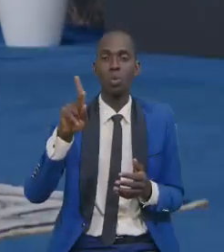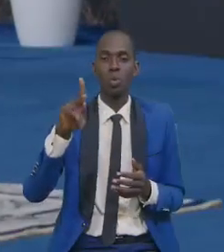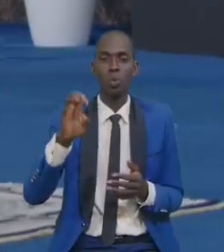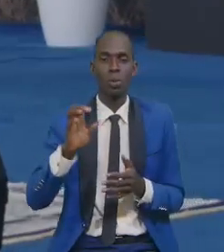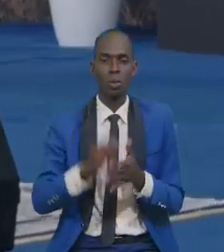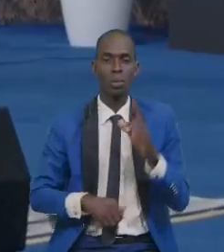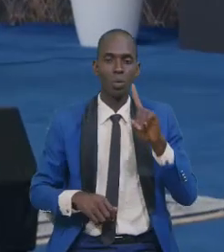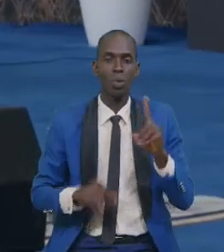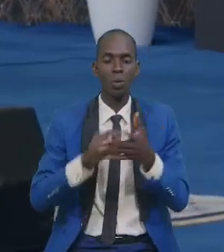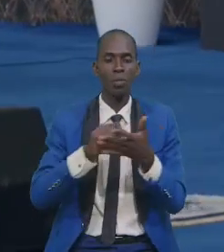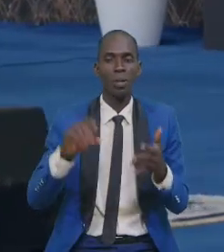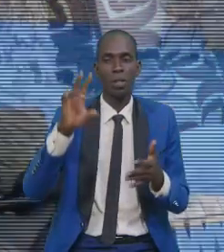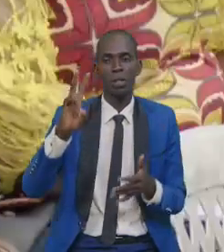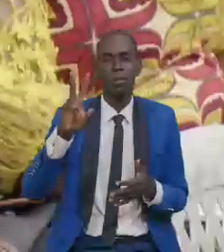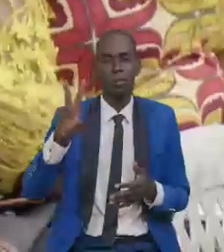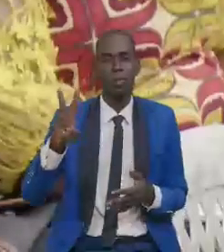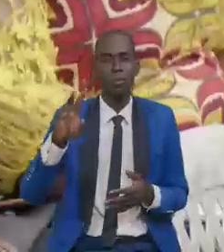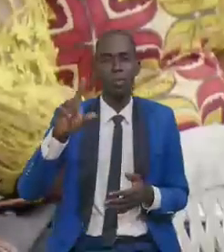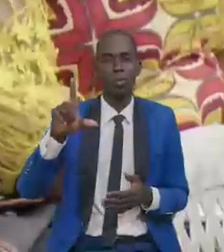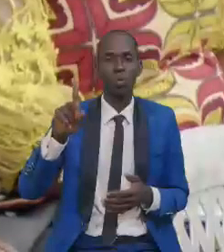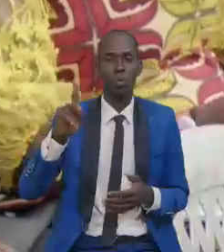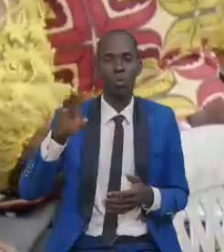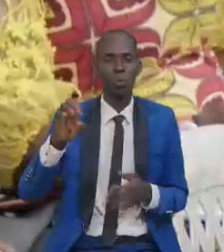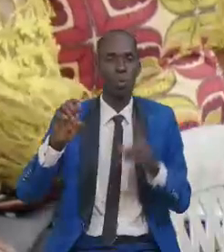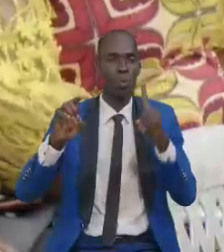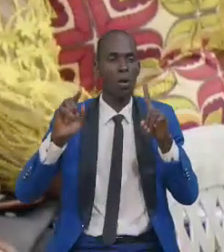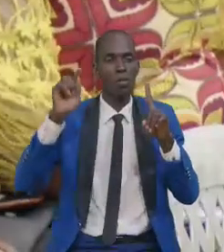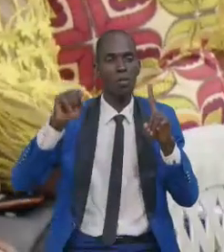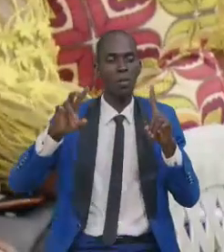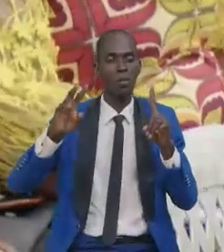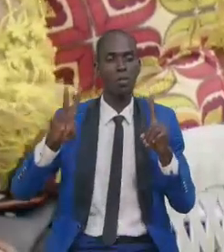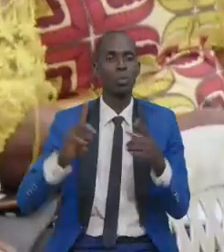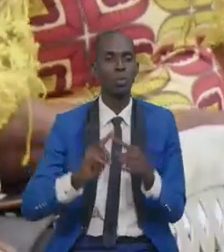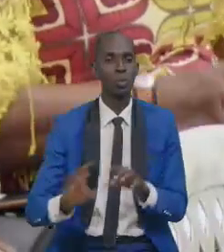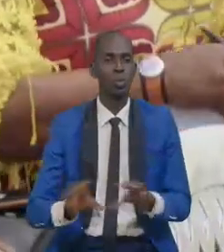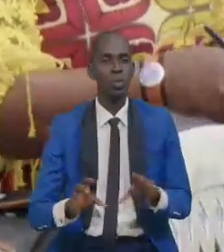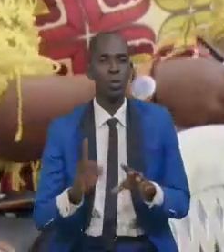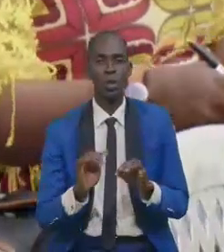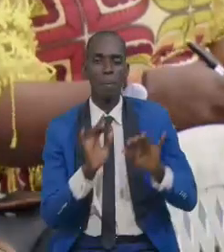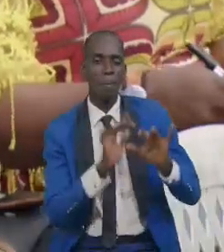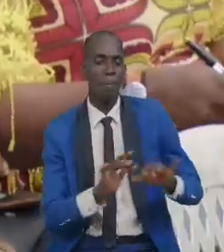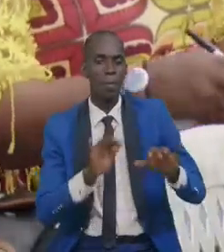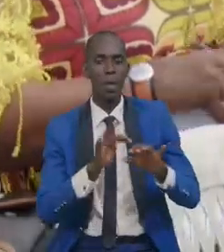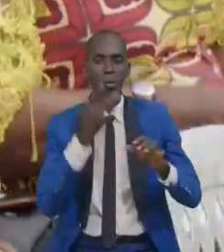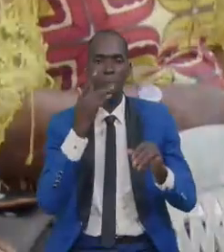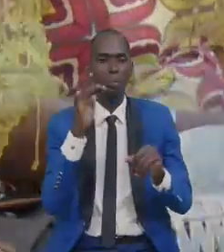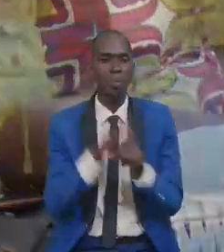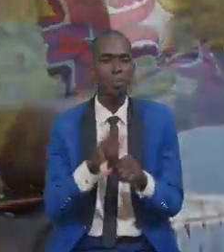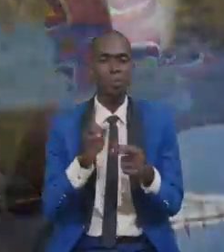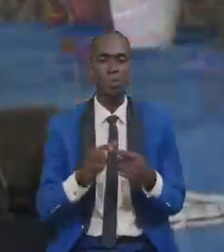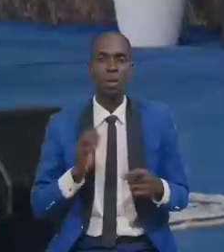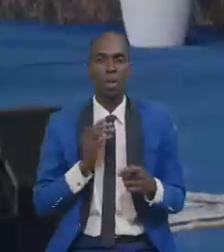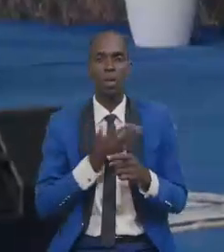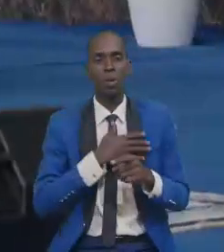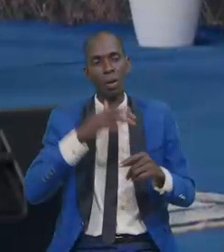verse 72, to perform the mercy promised to our fathers.